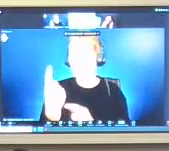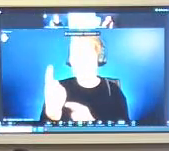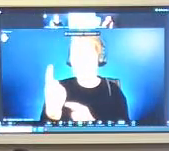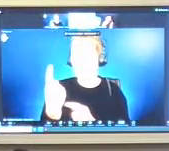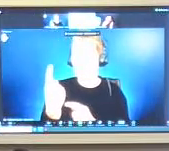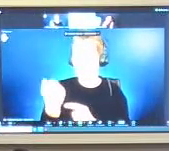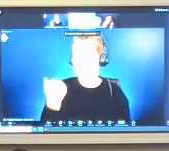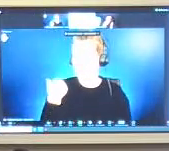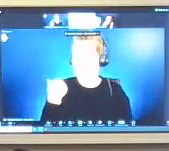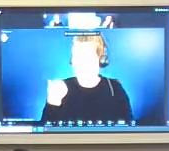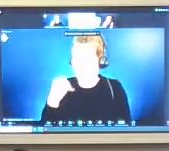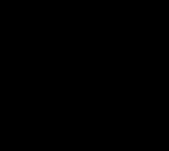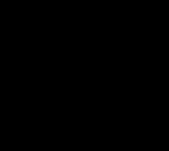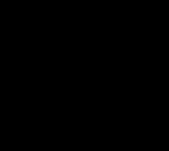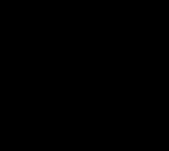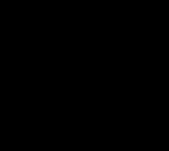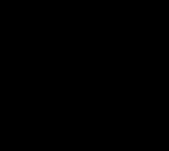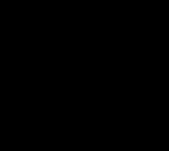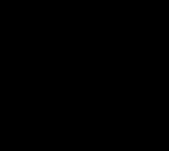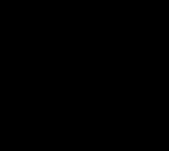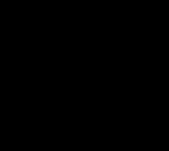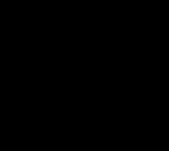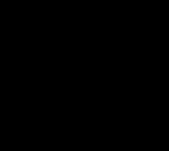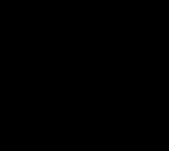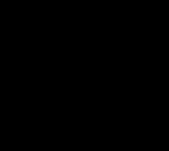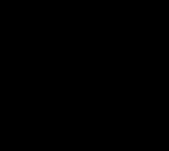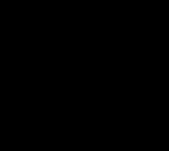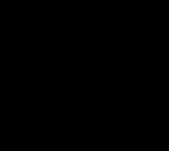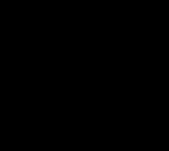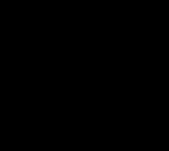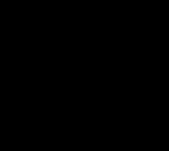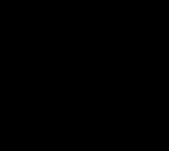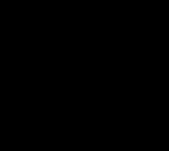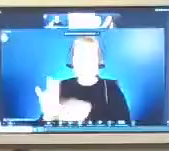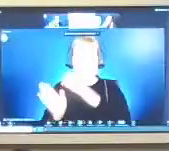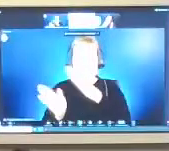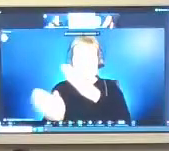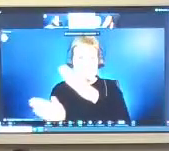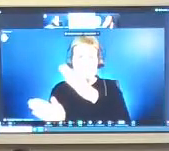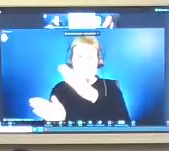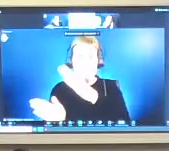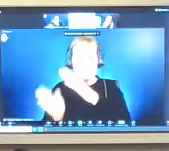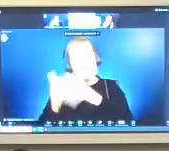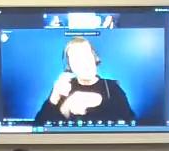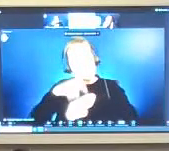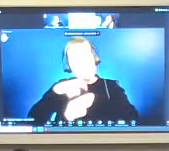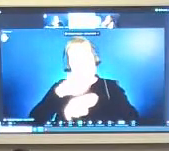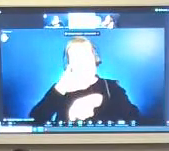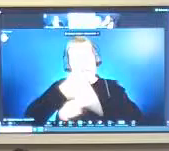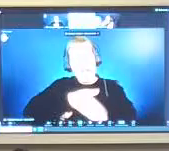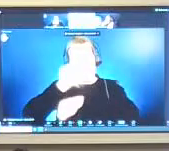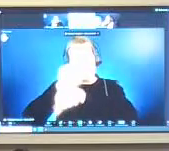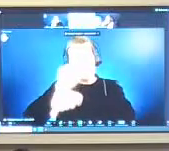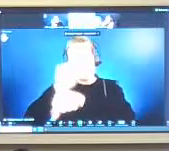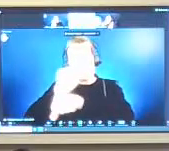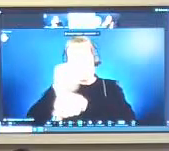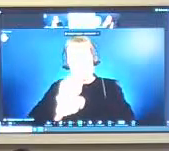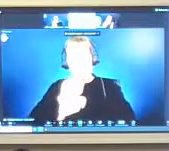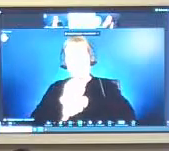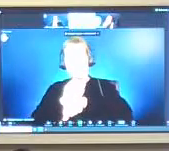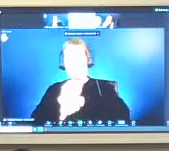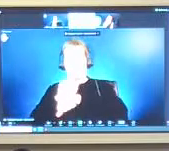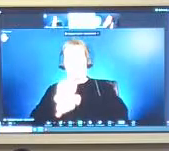3 to 7 or something like that. But we had more people coming in the. We were scheduling